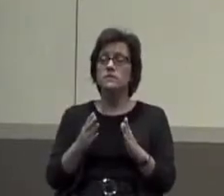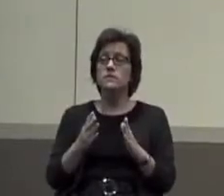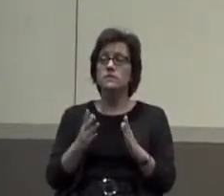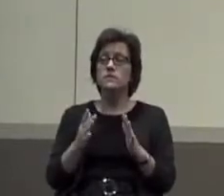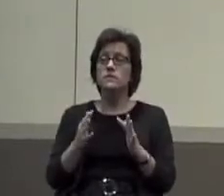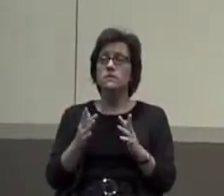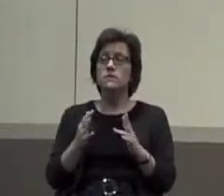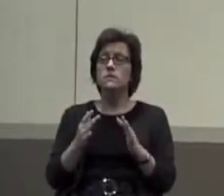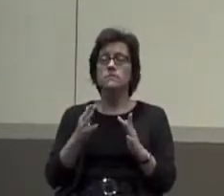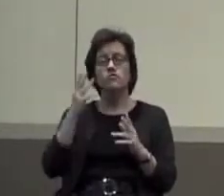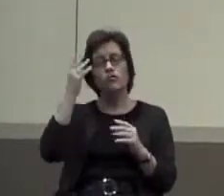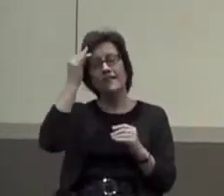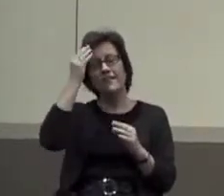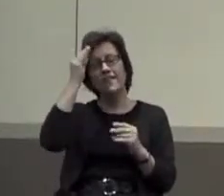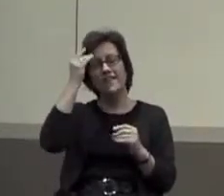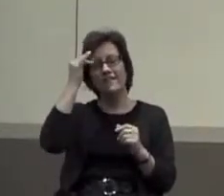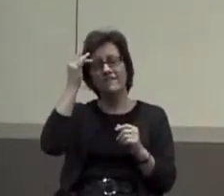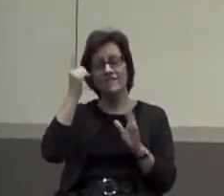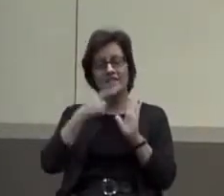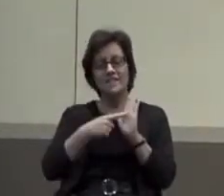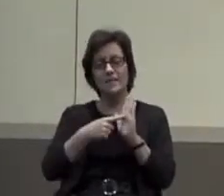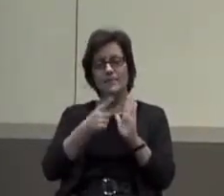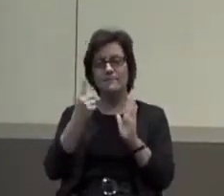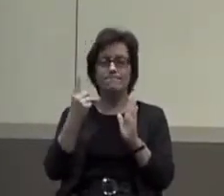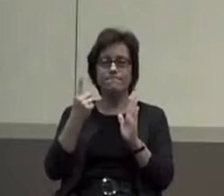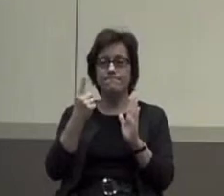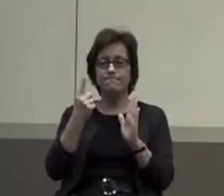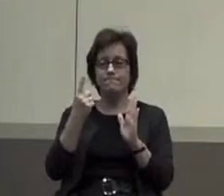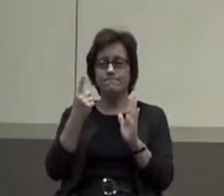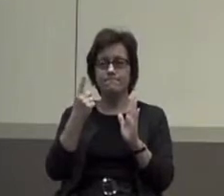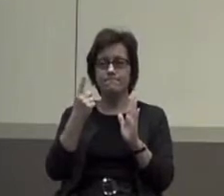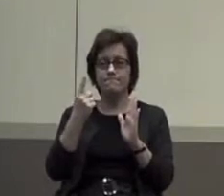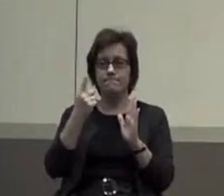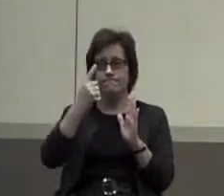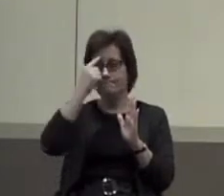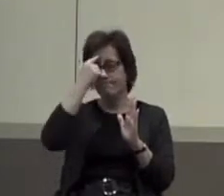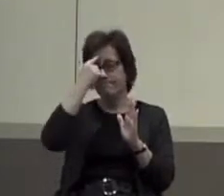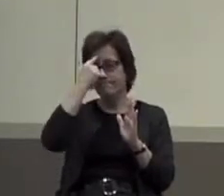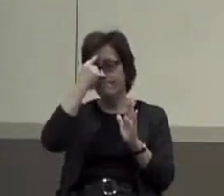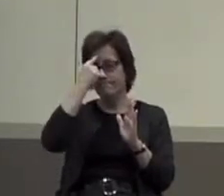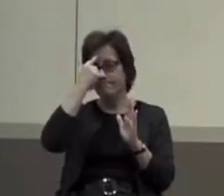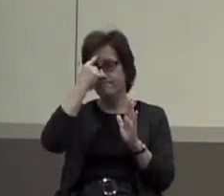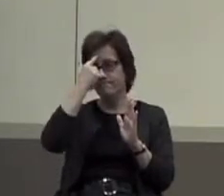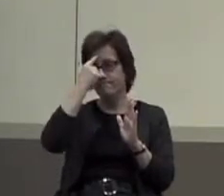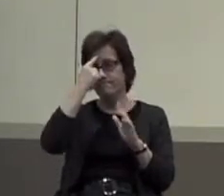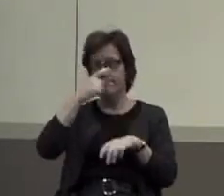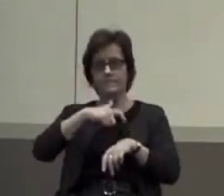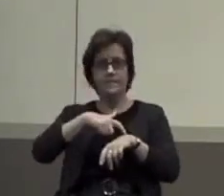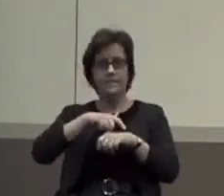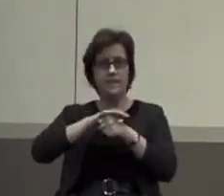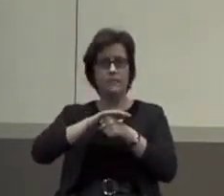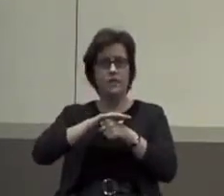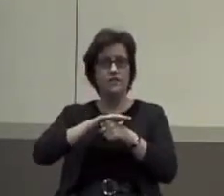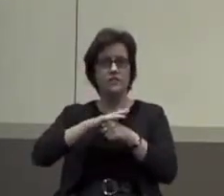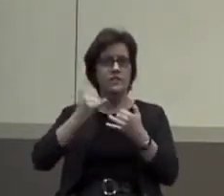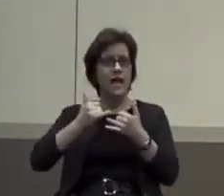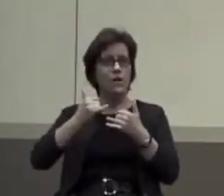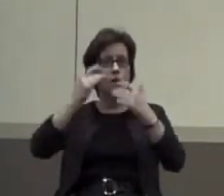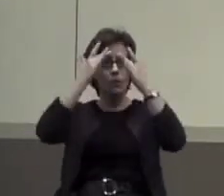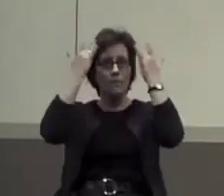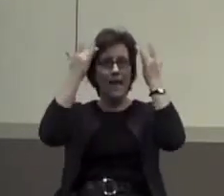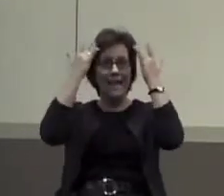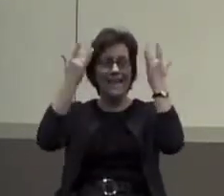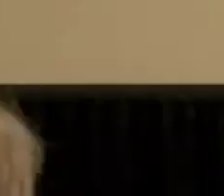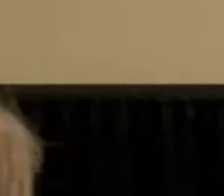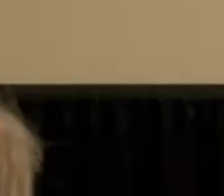trying to think right now. I'm feeling a little time pressured, so that means that now I'm going to be blanking.